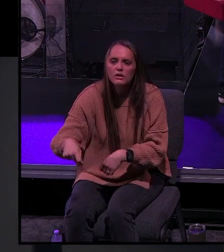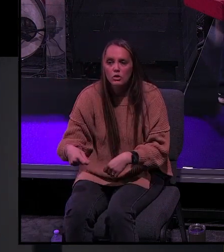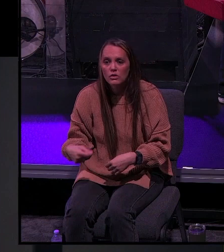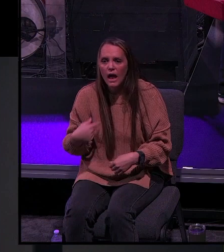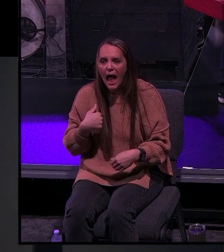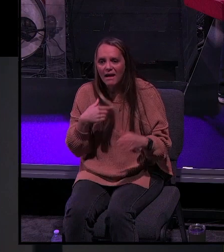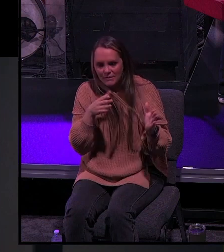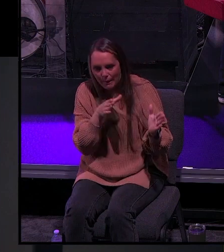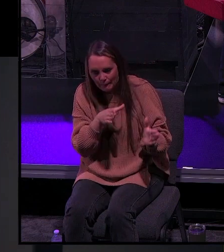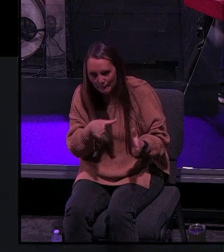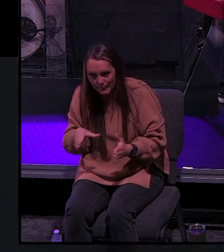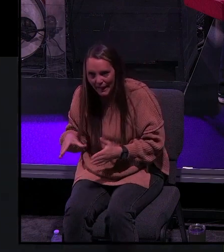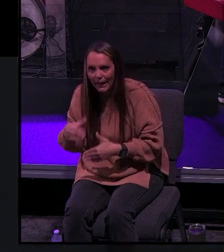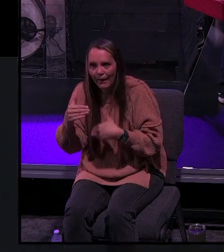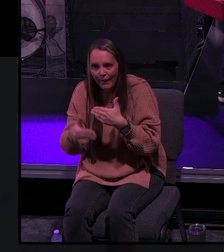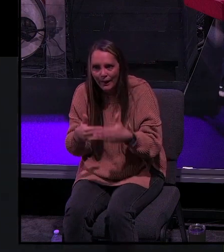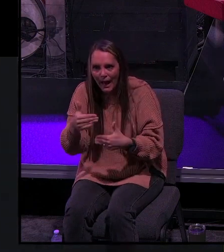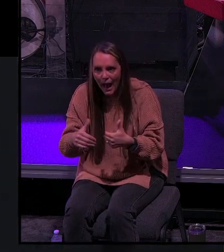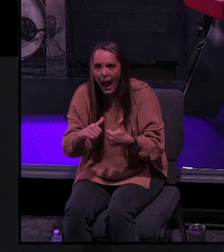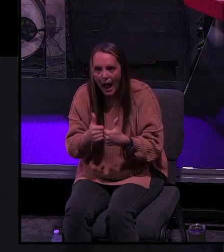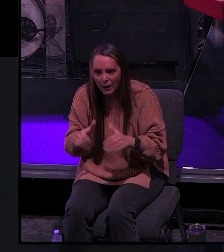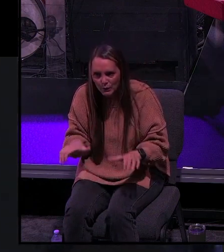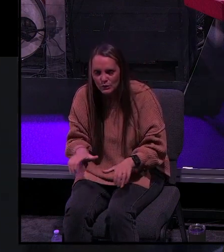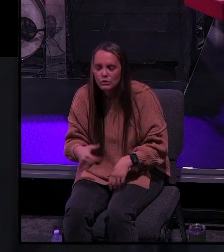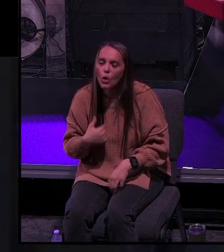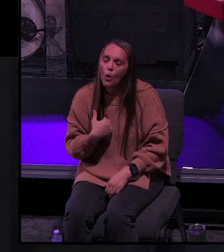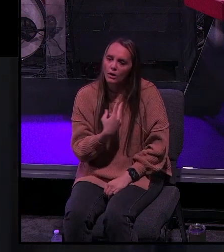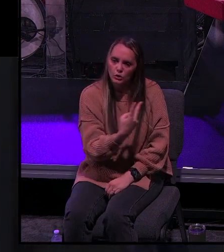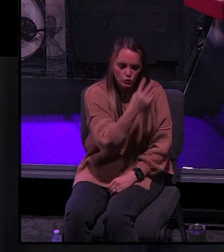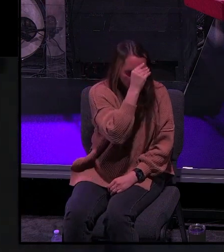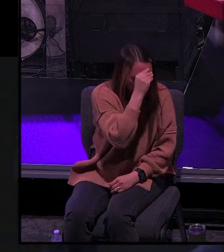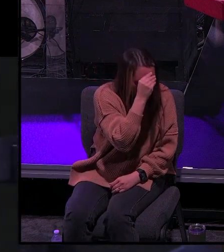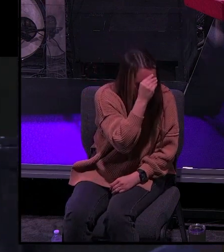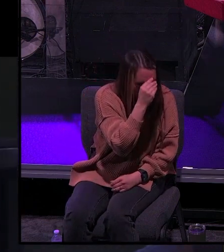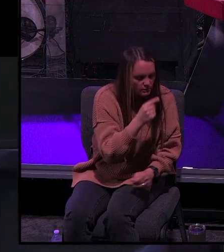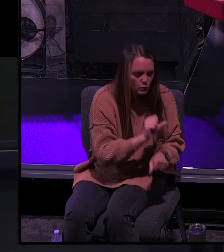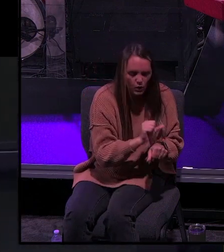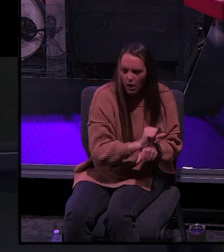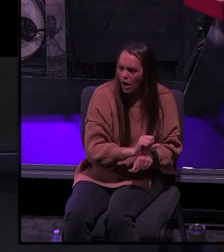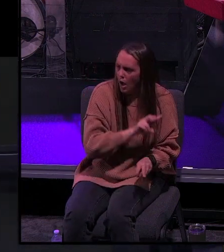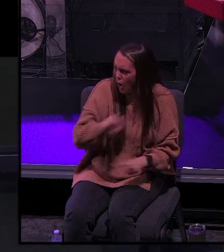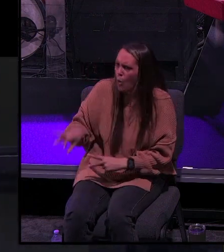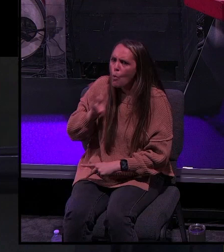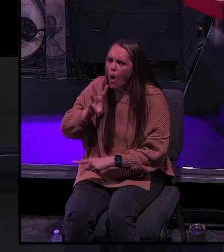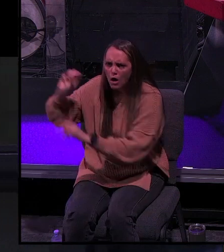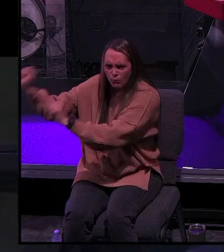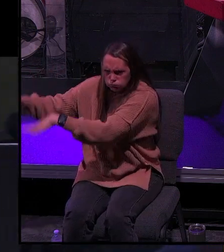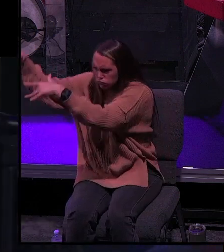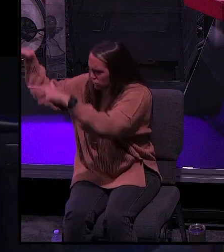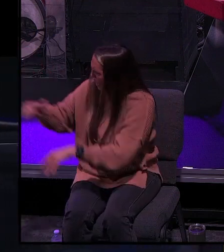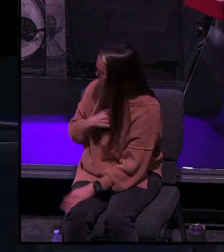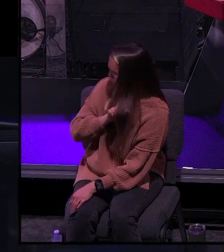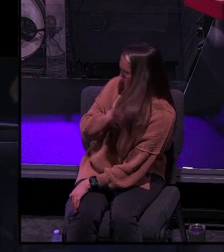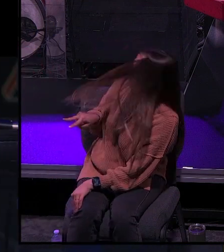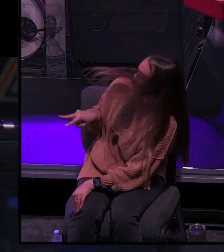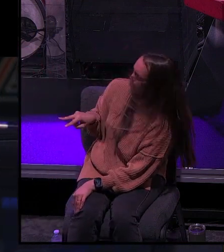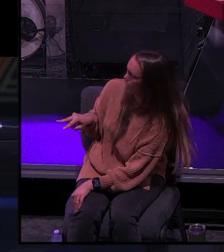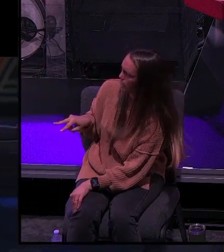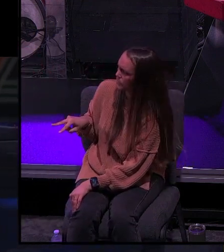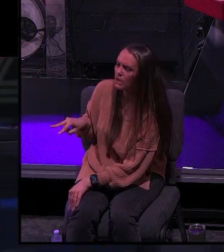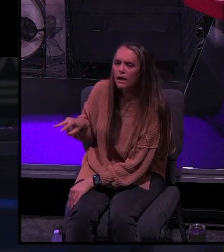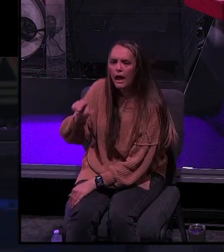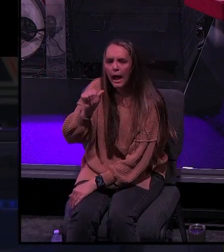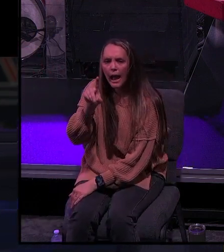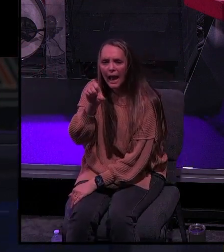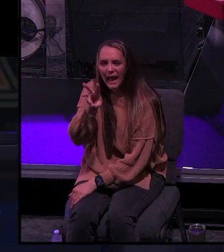this. And so I'm sitting there working with my other two boys, and I hear a splash behind me. I turn around and look, and Andrew is standing there